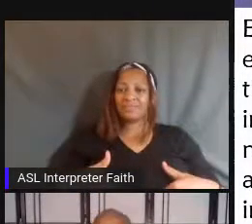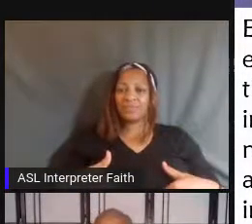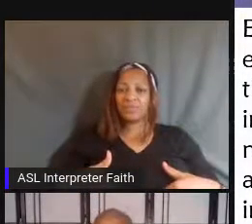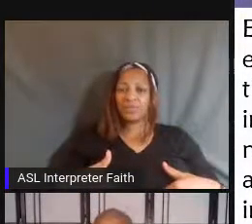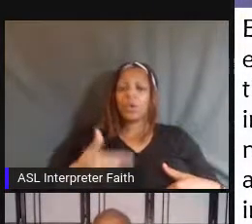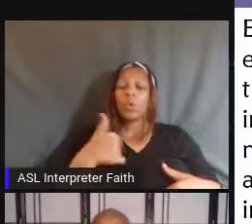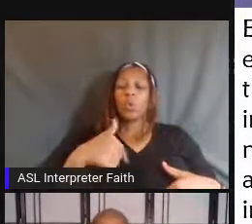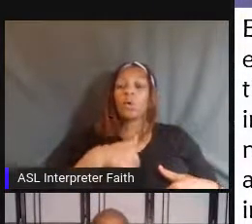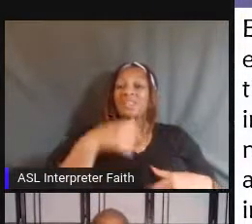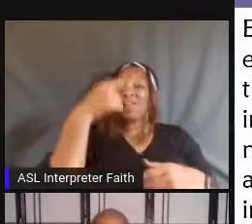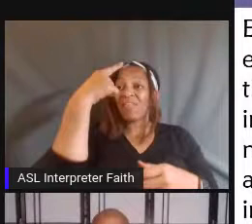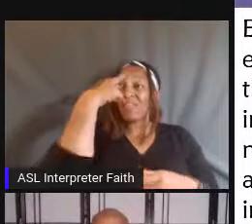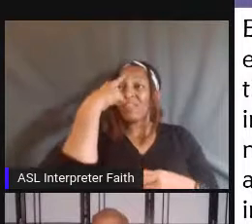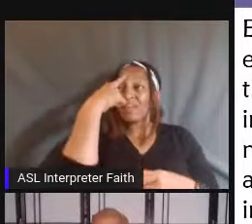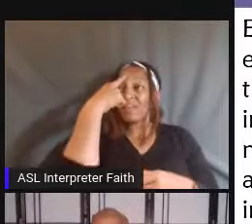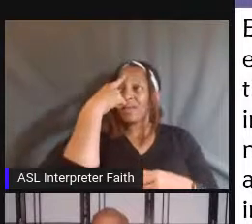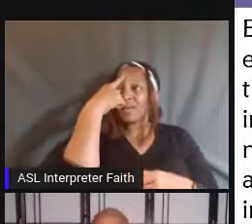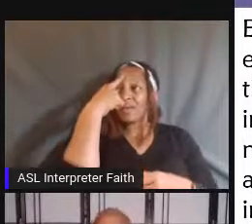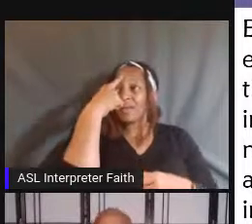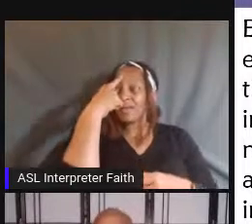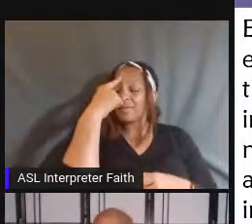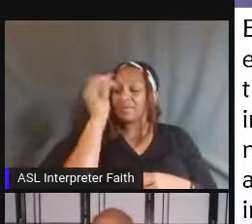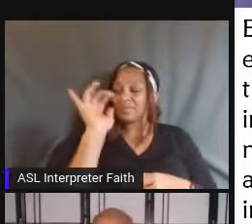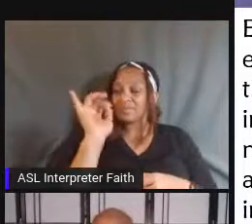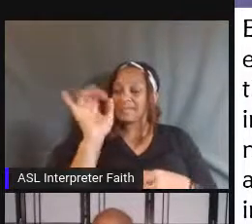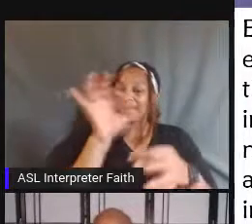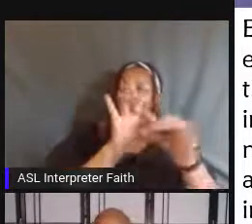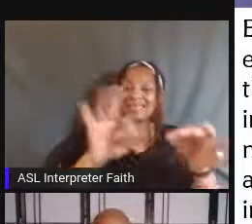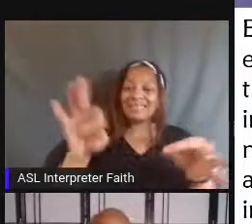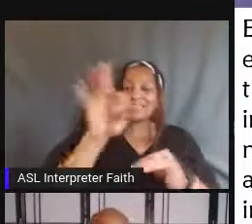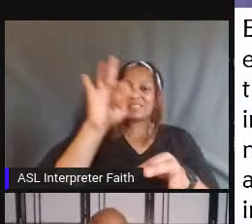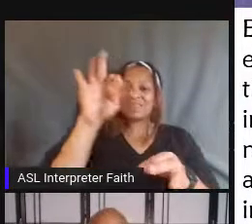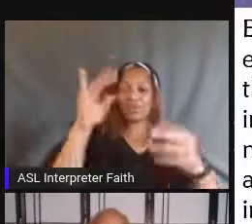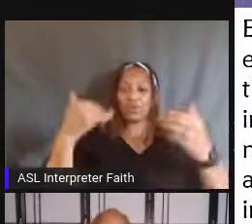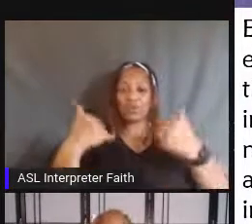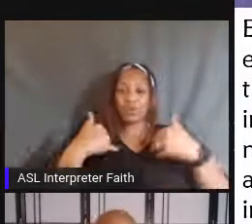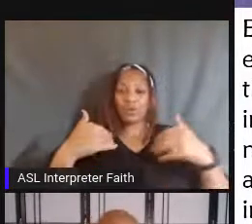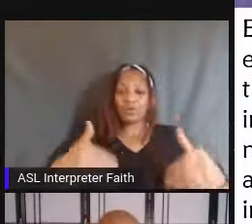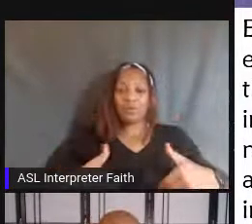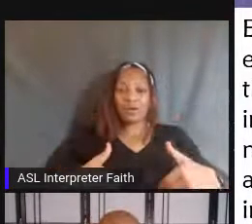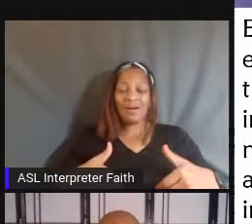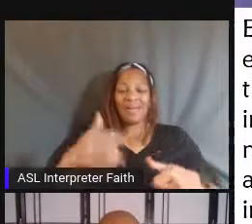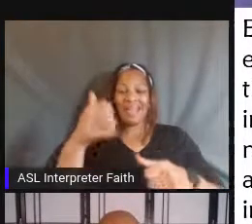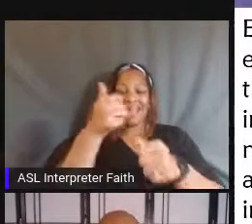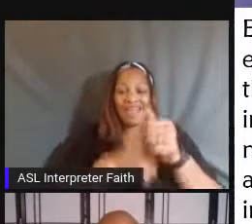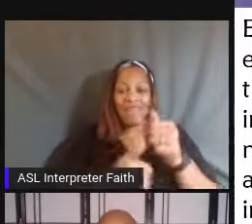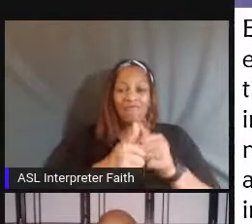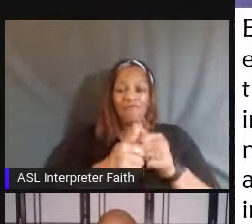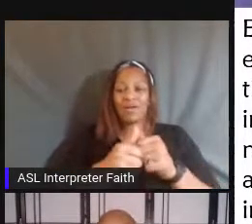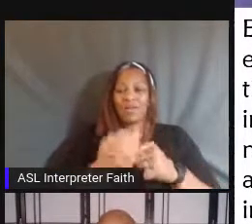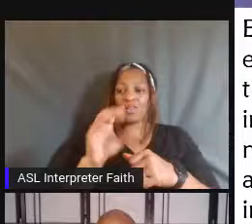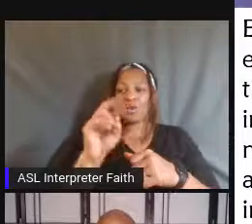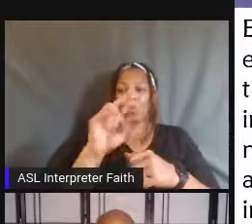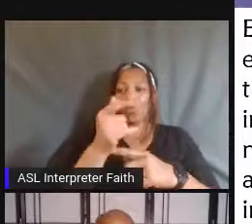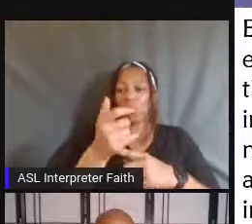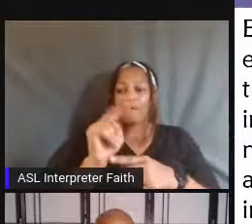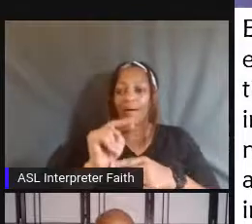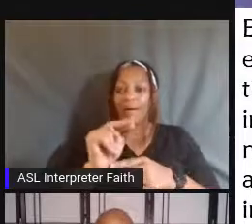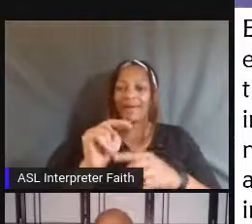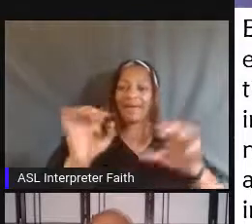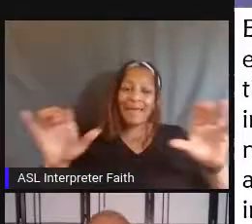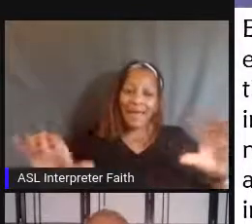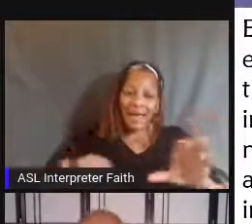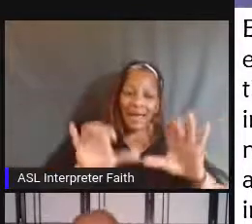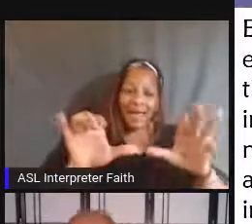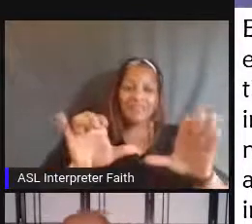we should think of it as our spiritual body. Think of every organ, action,